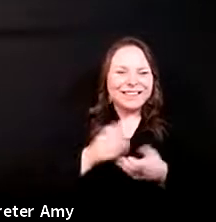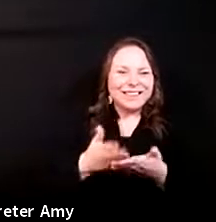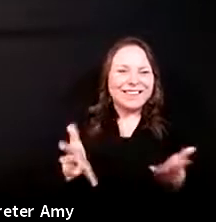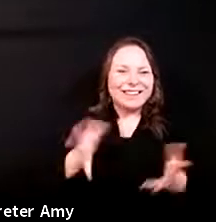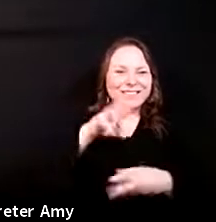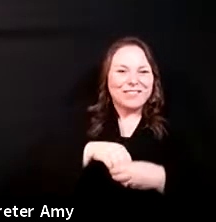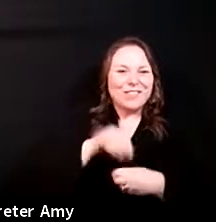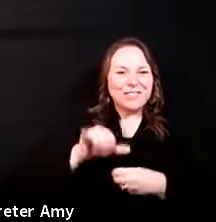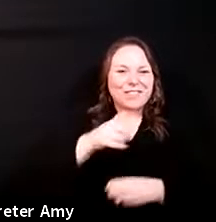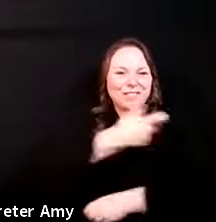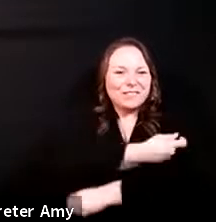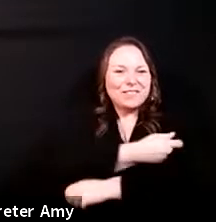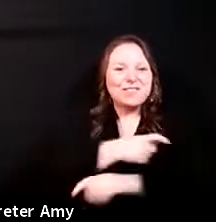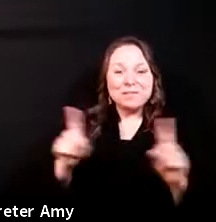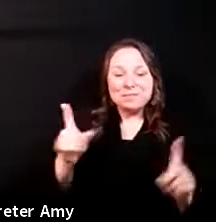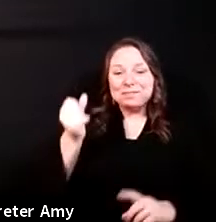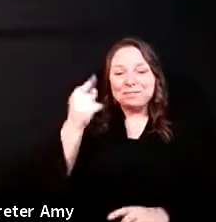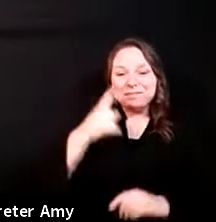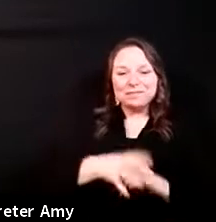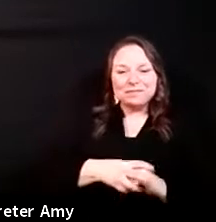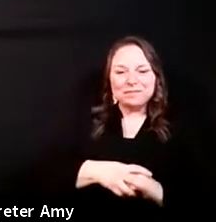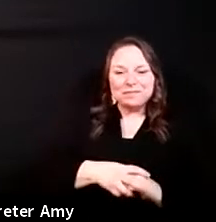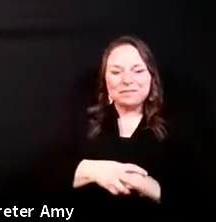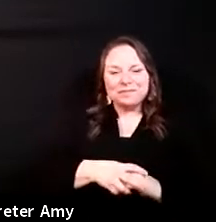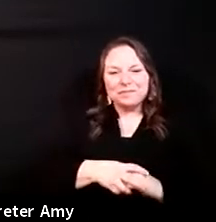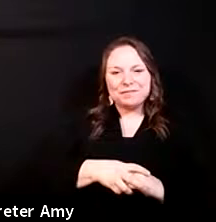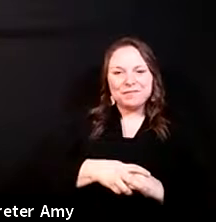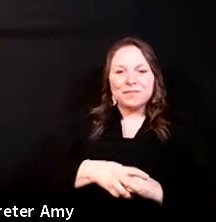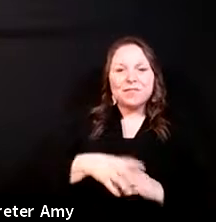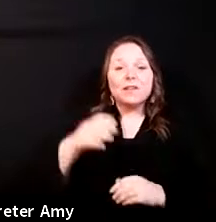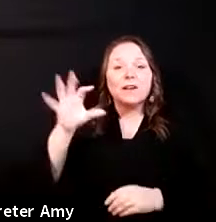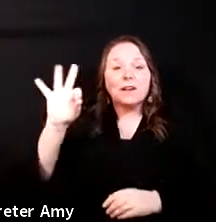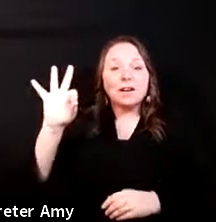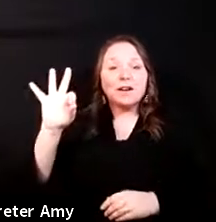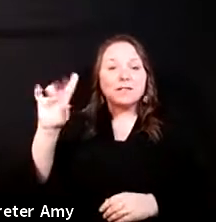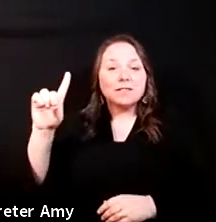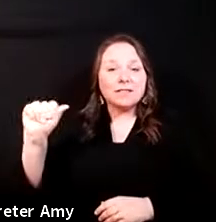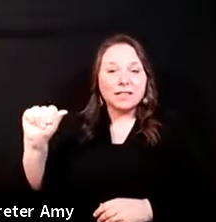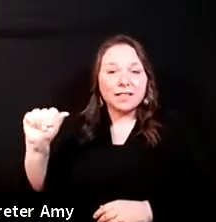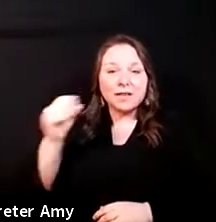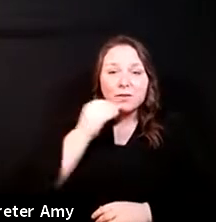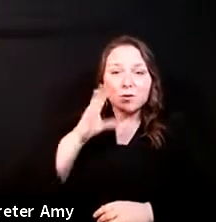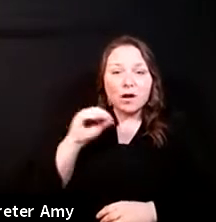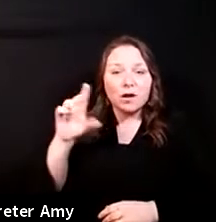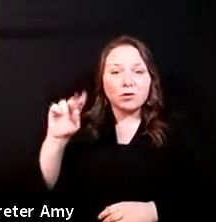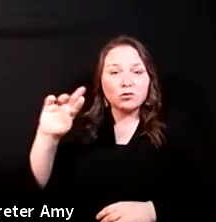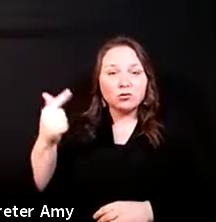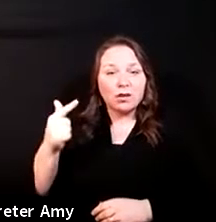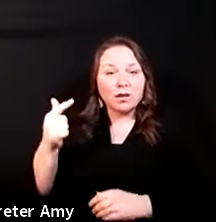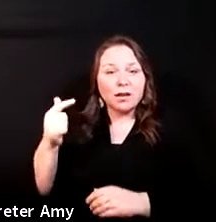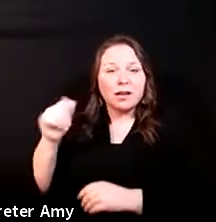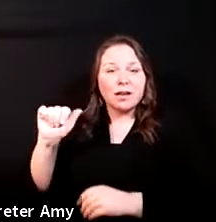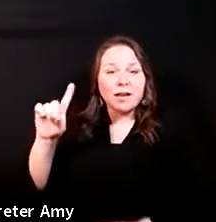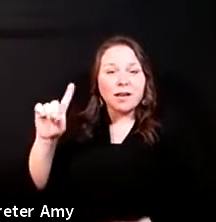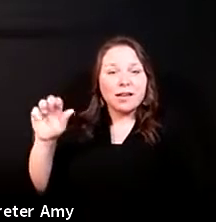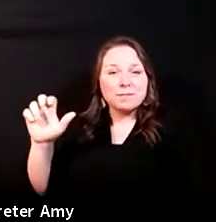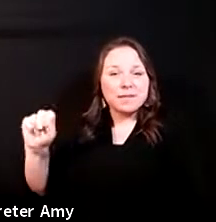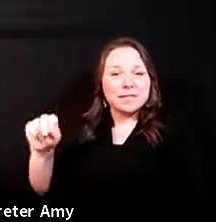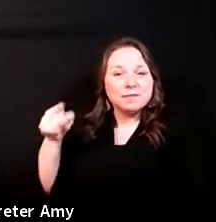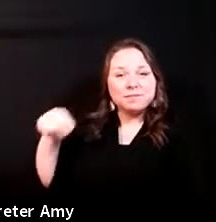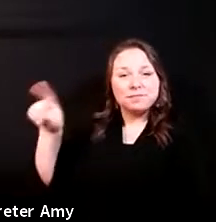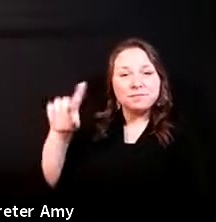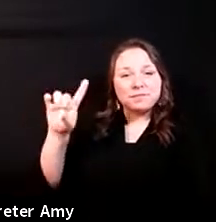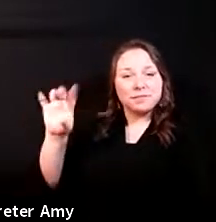vaccines. But that being said, the Food and Drug Administration that Erin had mentioned earlier, the FDA, has